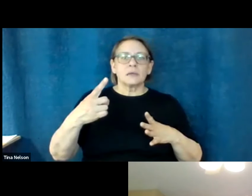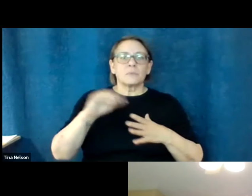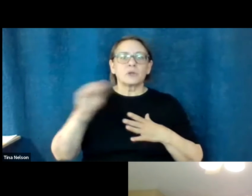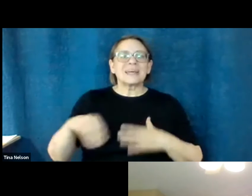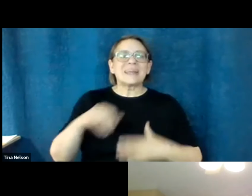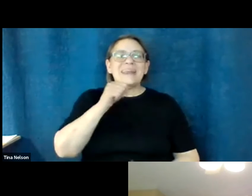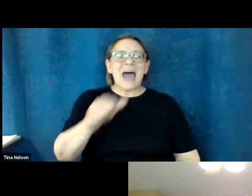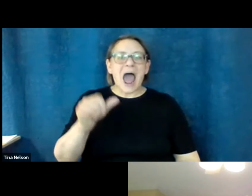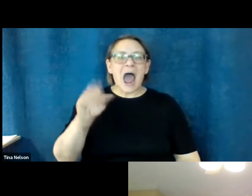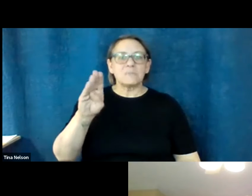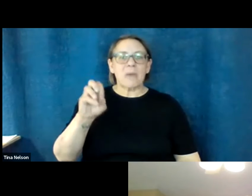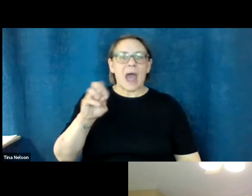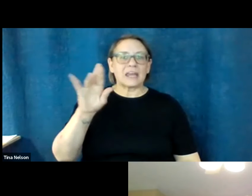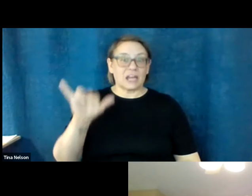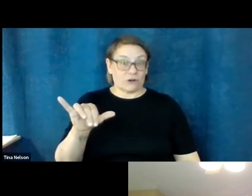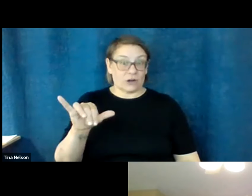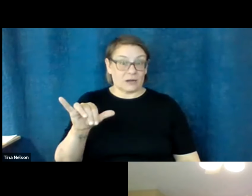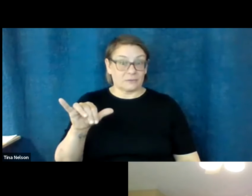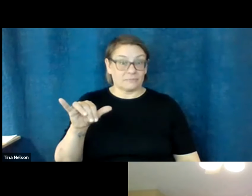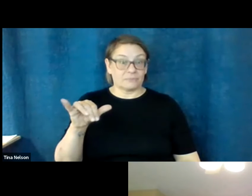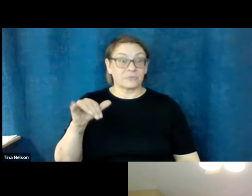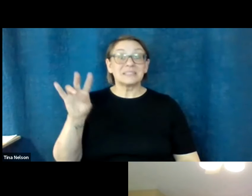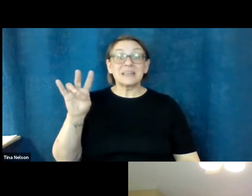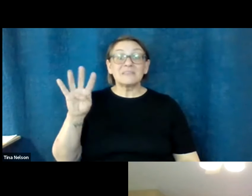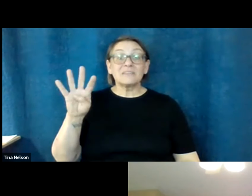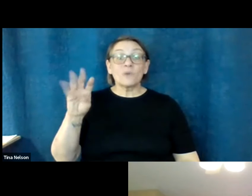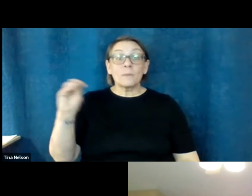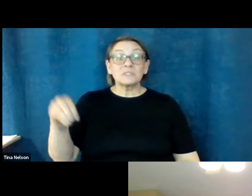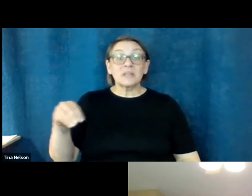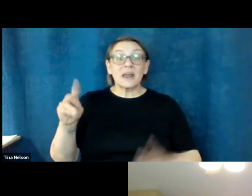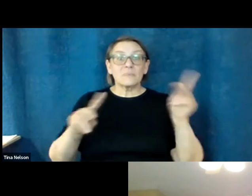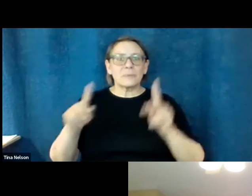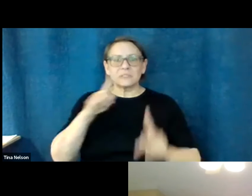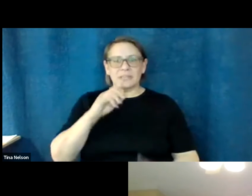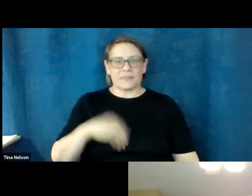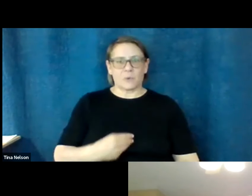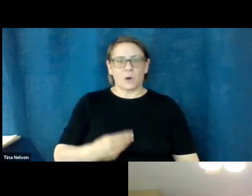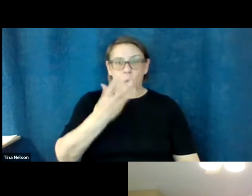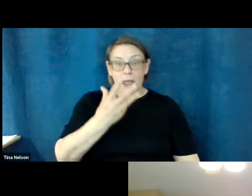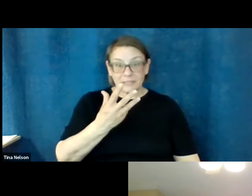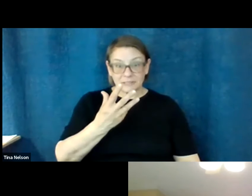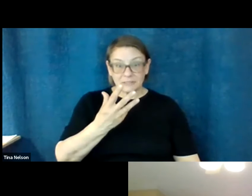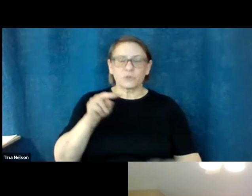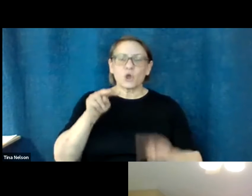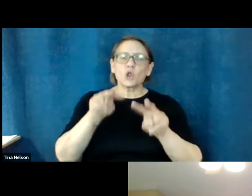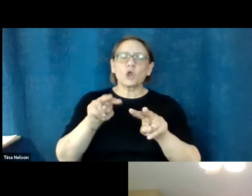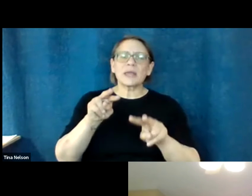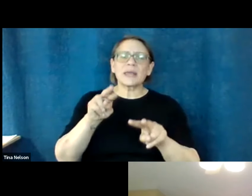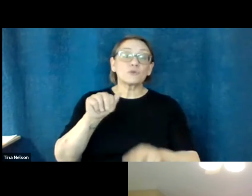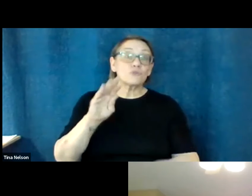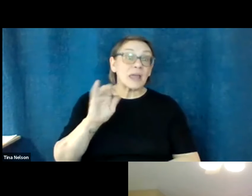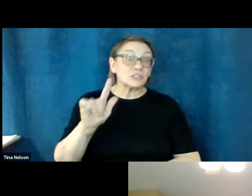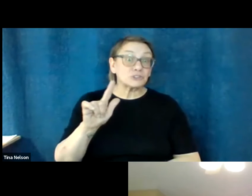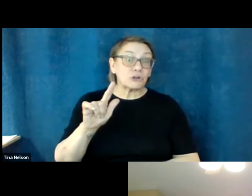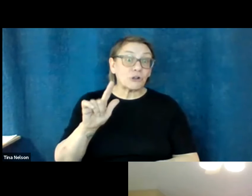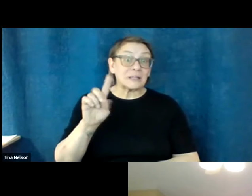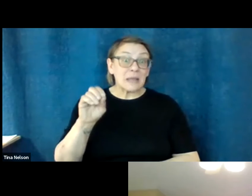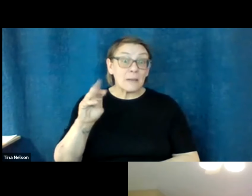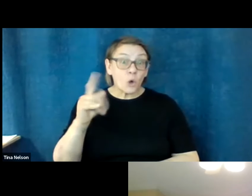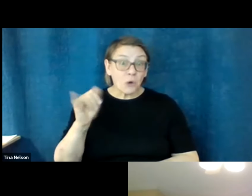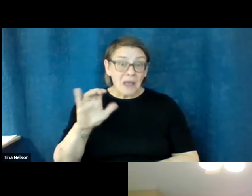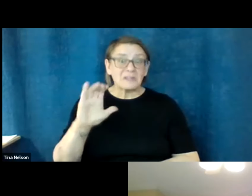We had about 74% of respondents who self-identified as white. And looking at the racial demographics, they align with